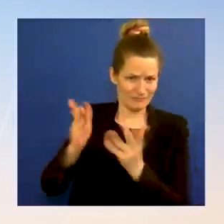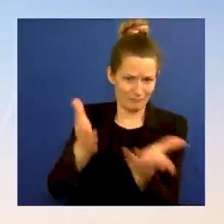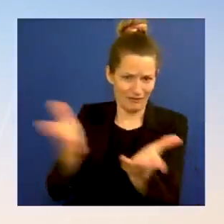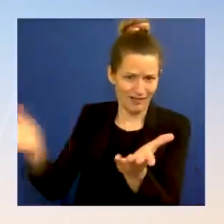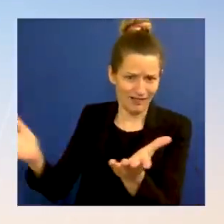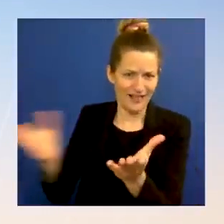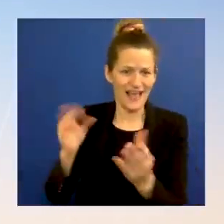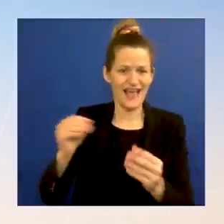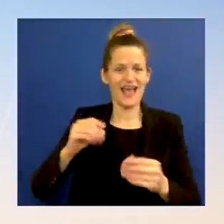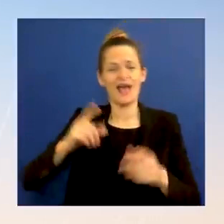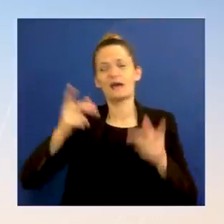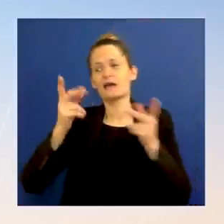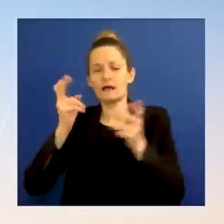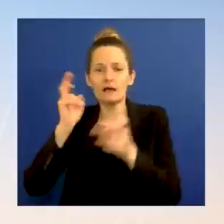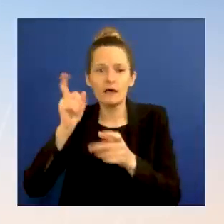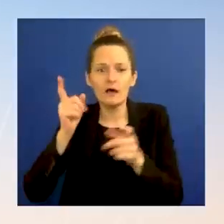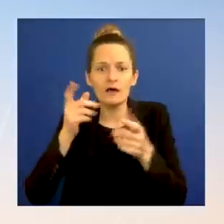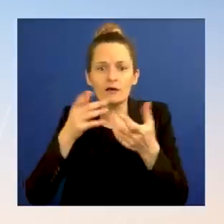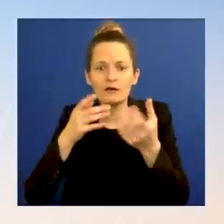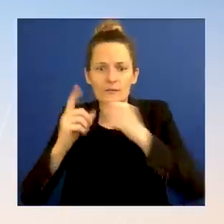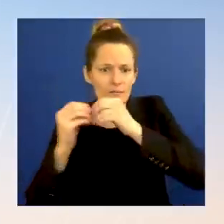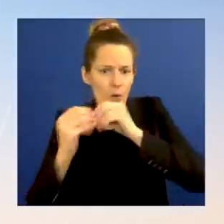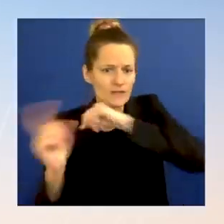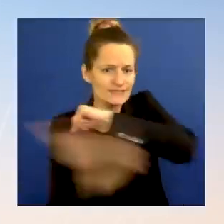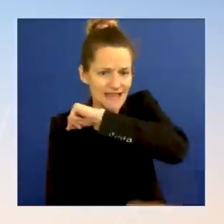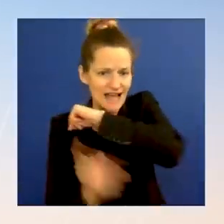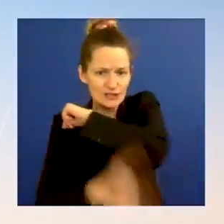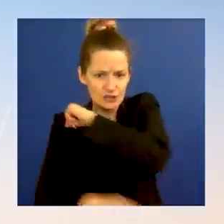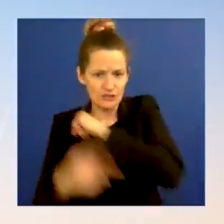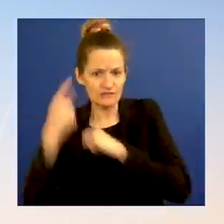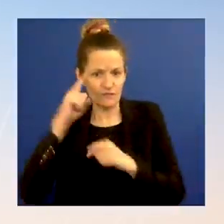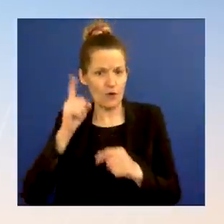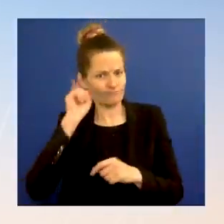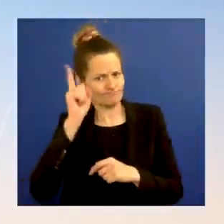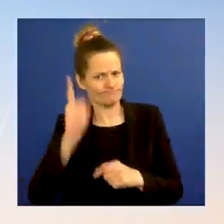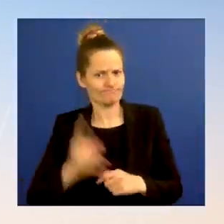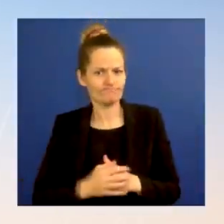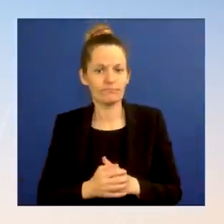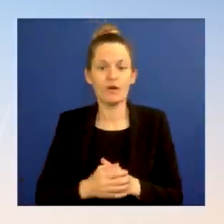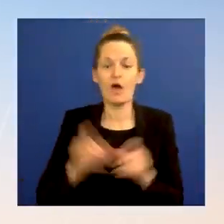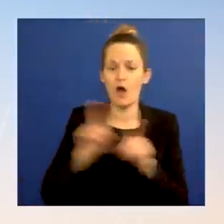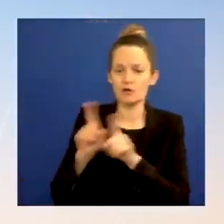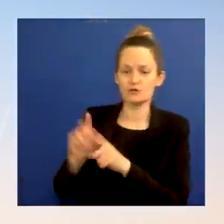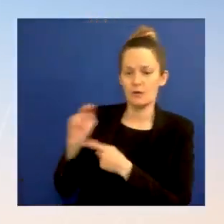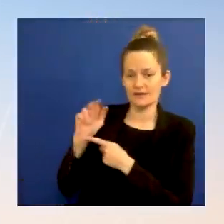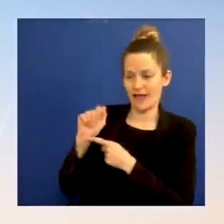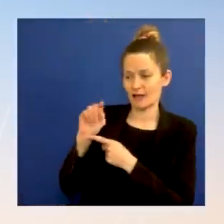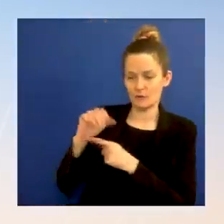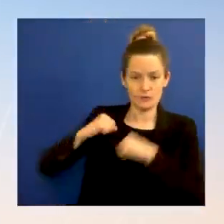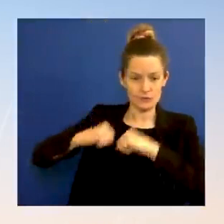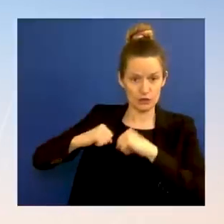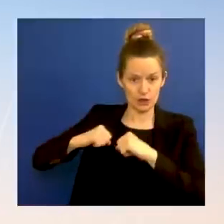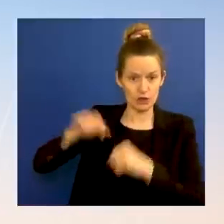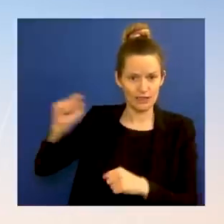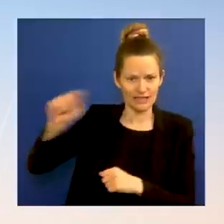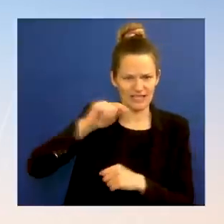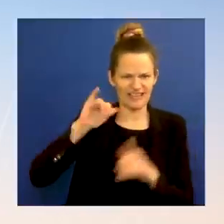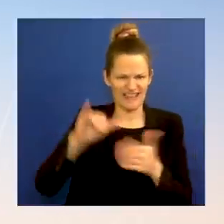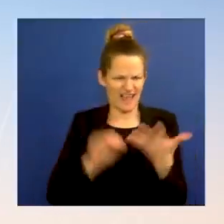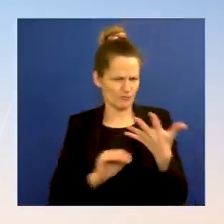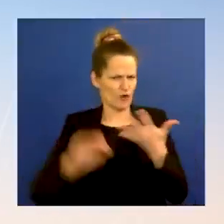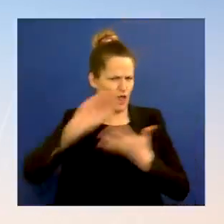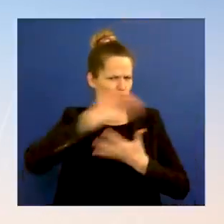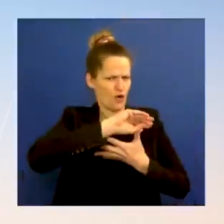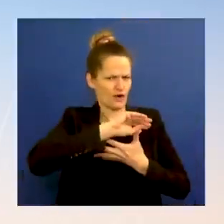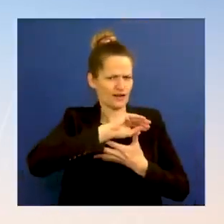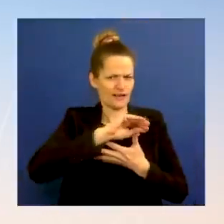reinforce NATO's eastern flank and deter Russian aggression. This is an urgent priority. I think everybody would agree, Democrats, Republicans, the